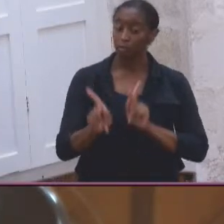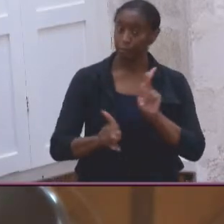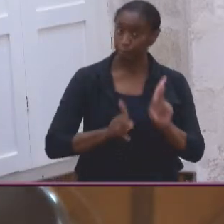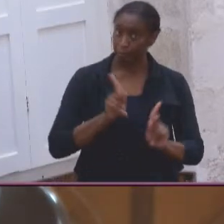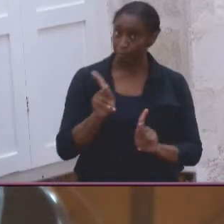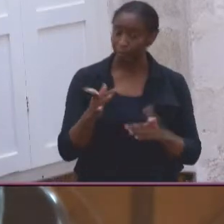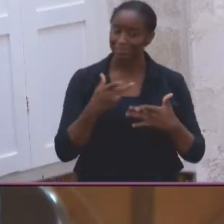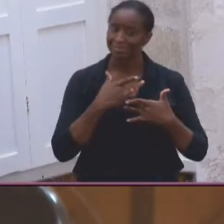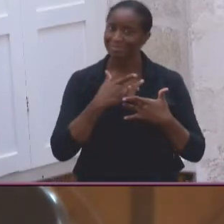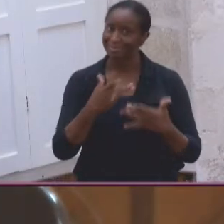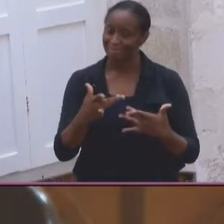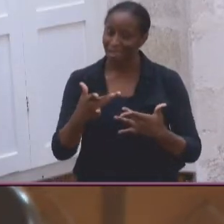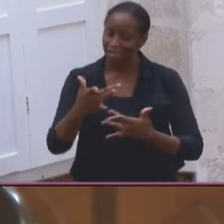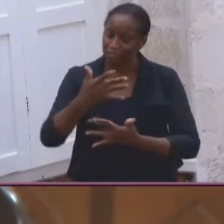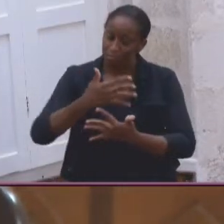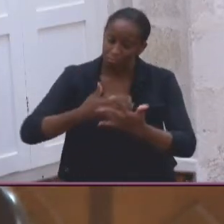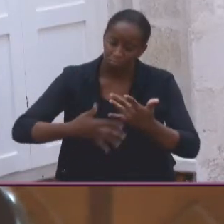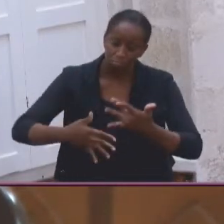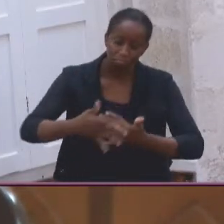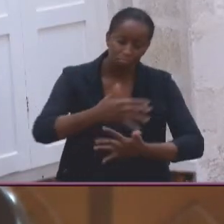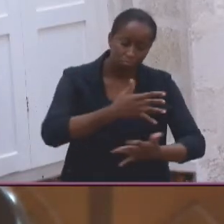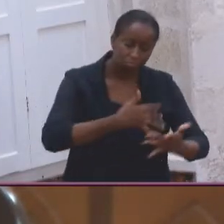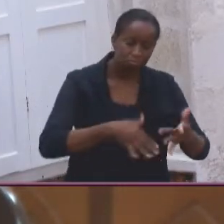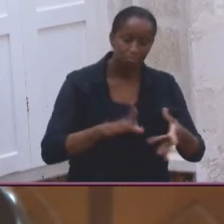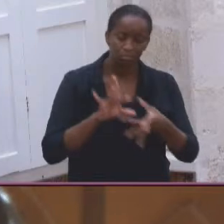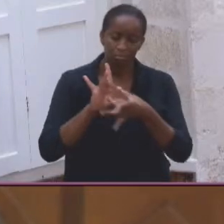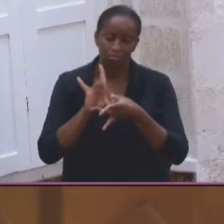and relate to one another.